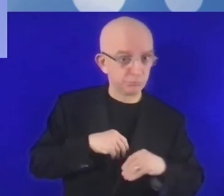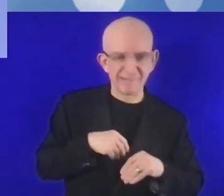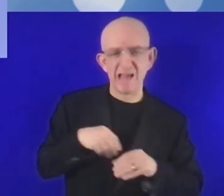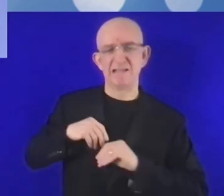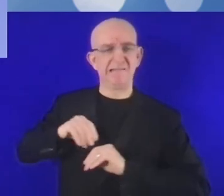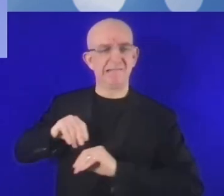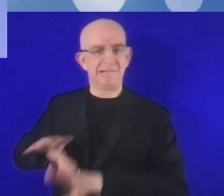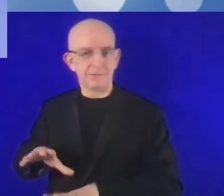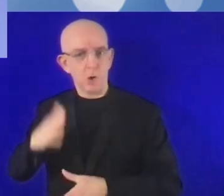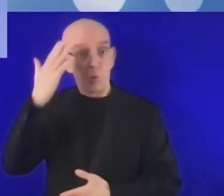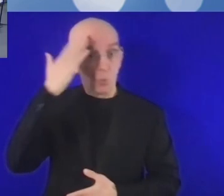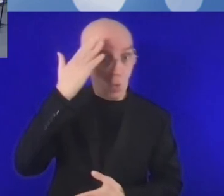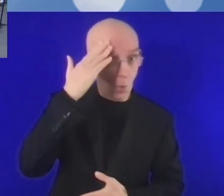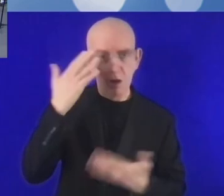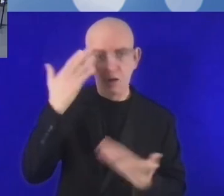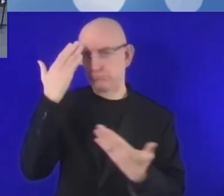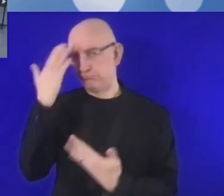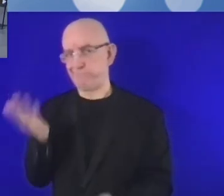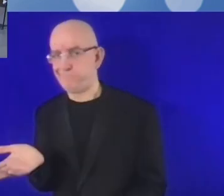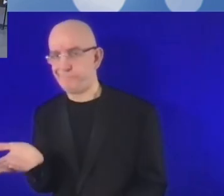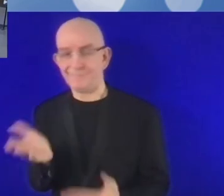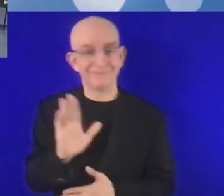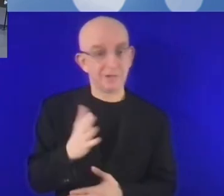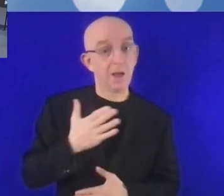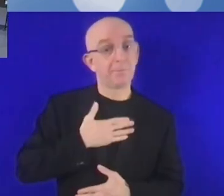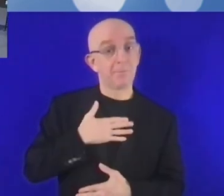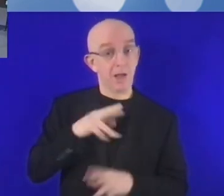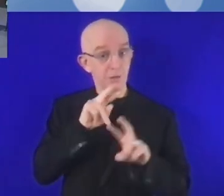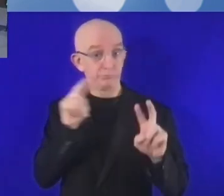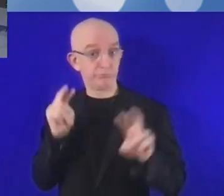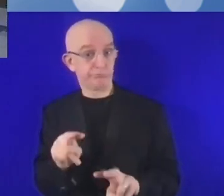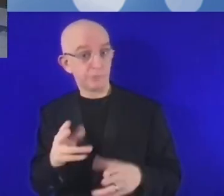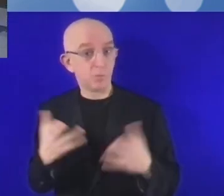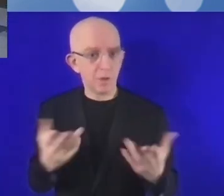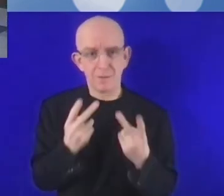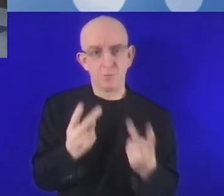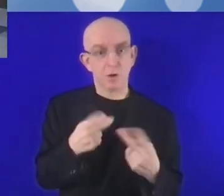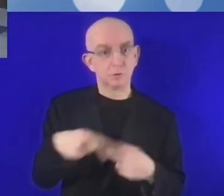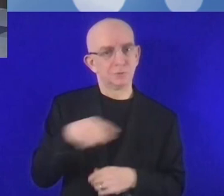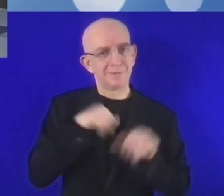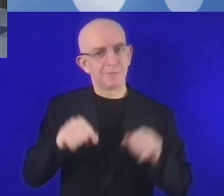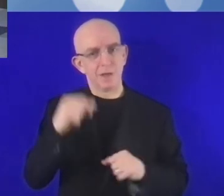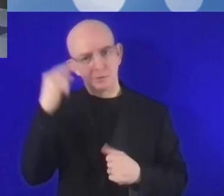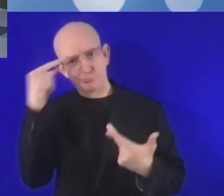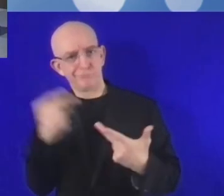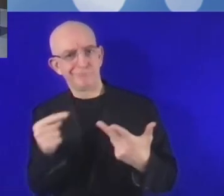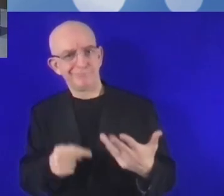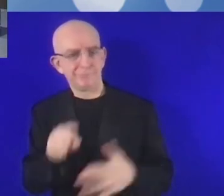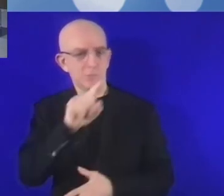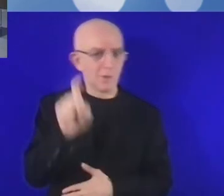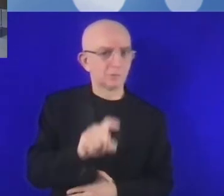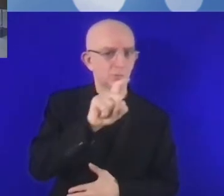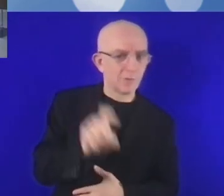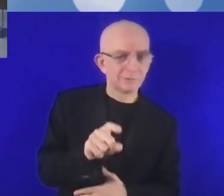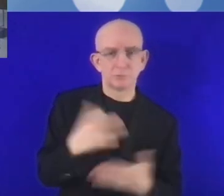actually quite the opposite. We made sure that humans become less sensitive, that we create art with less